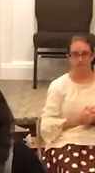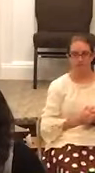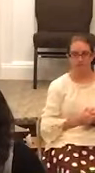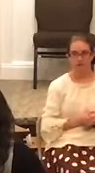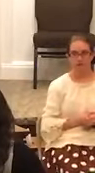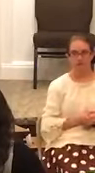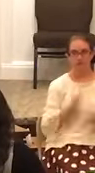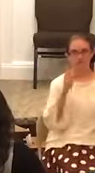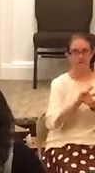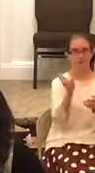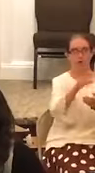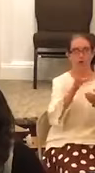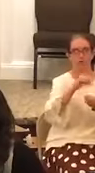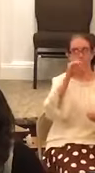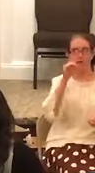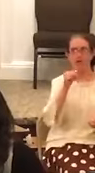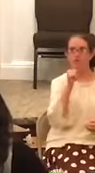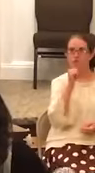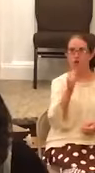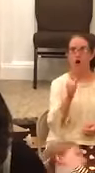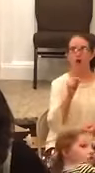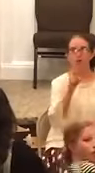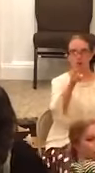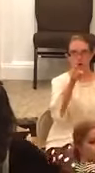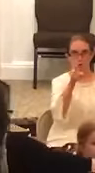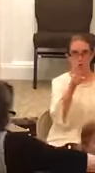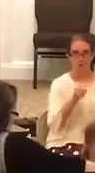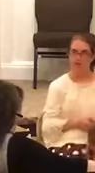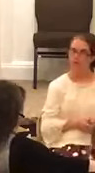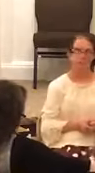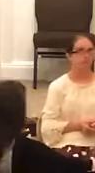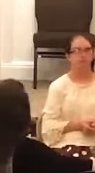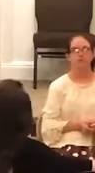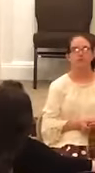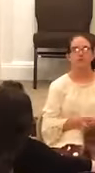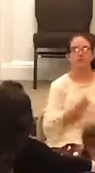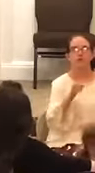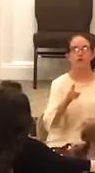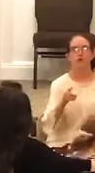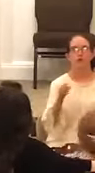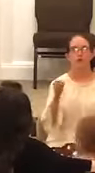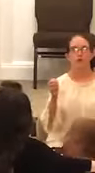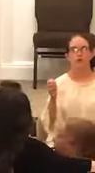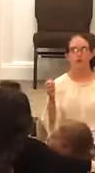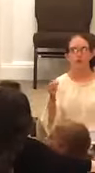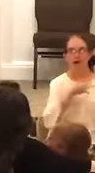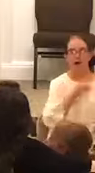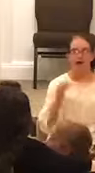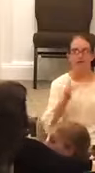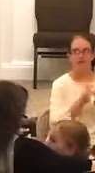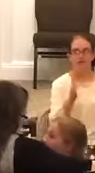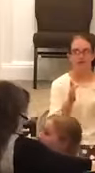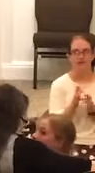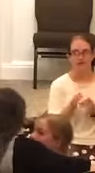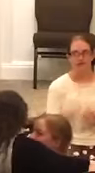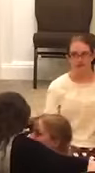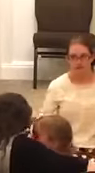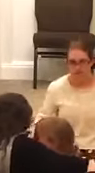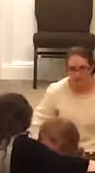You get filled with the Holy Ghost, it's not you. It's you plus Jesus. Ooh,